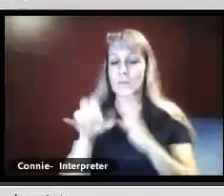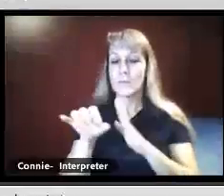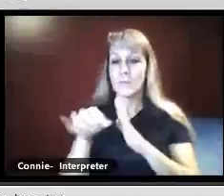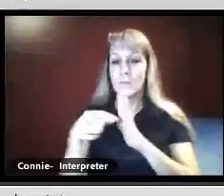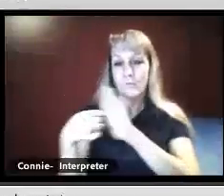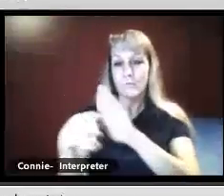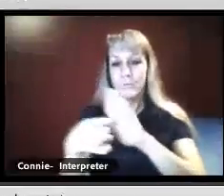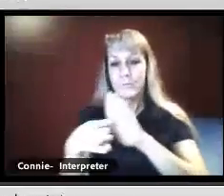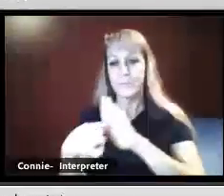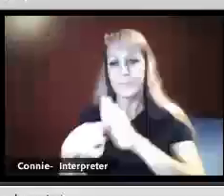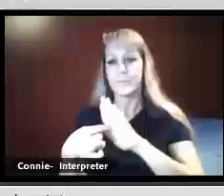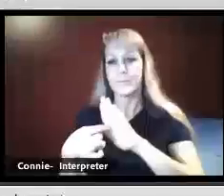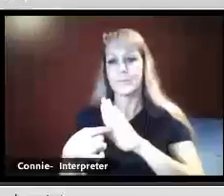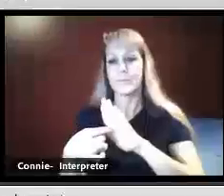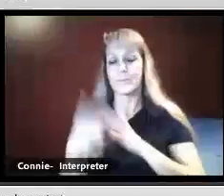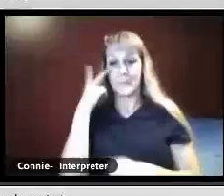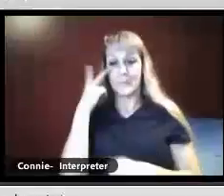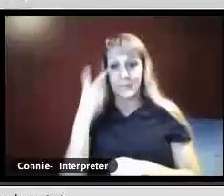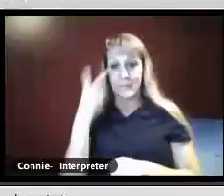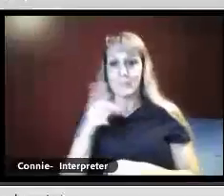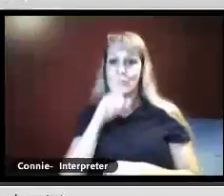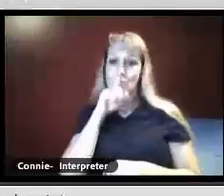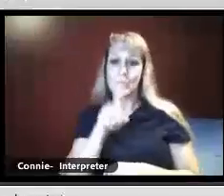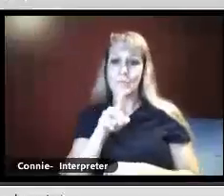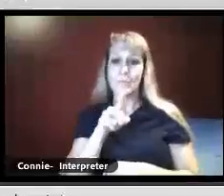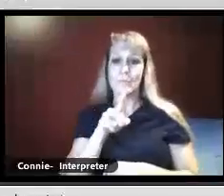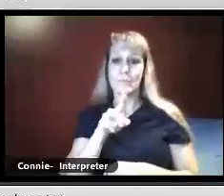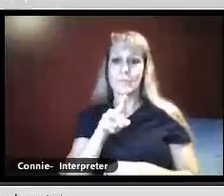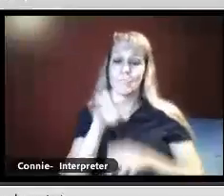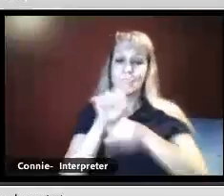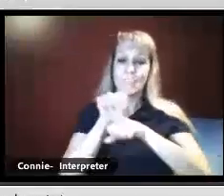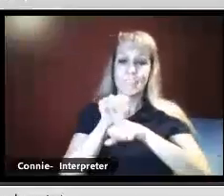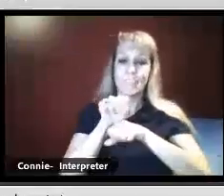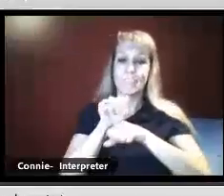simulations, actually seeing in a very concrete way